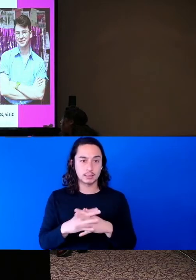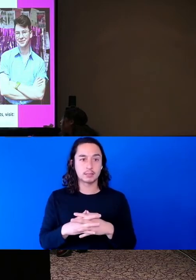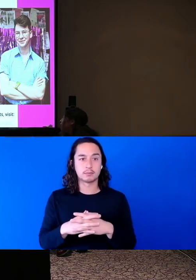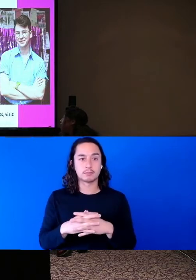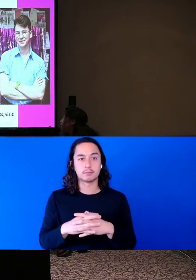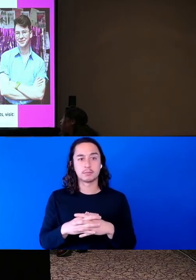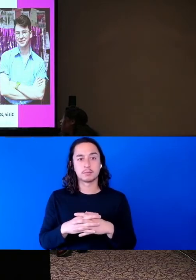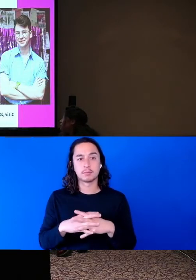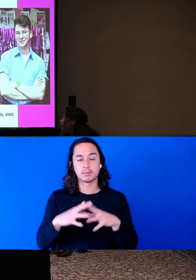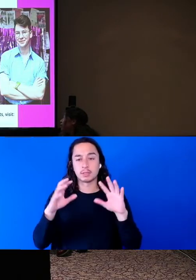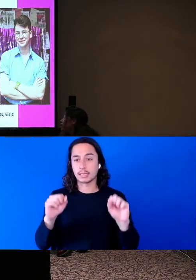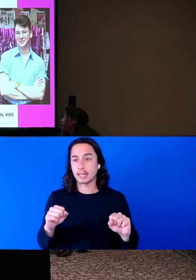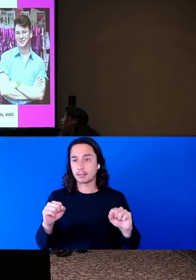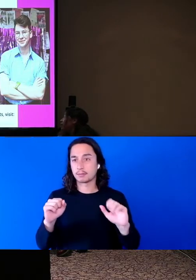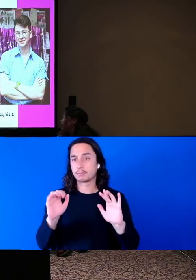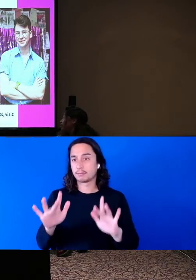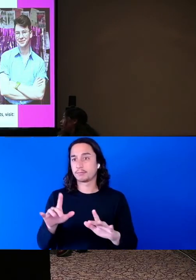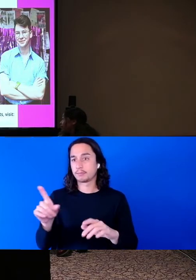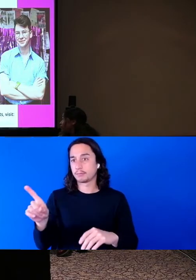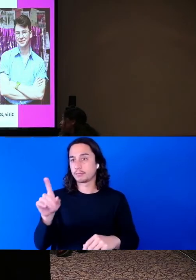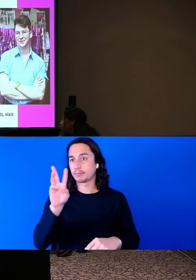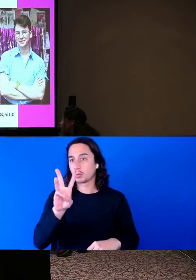go on Kelly Strayhorn's website,